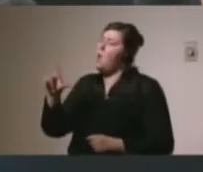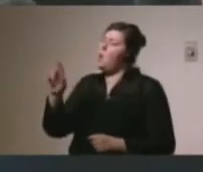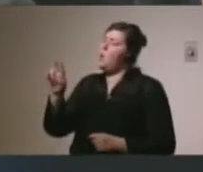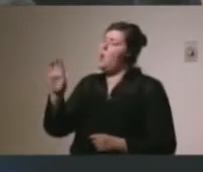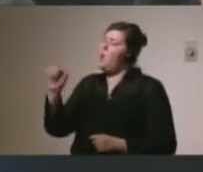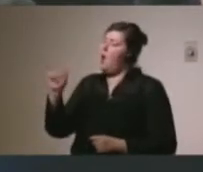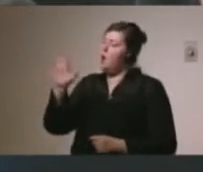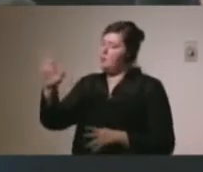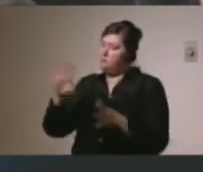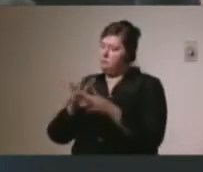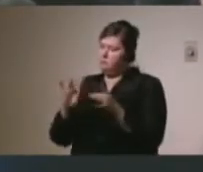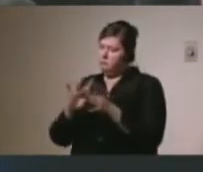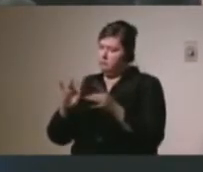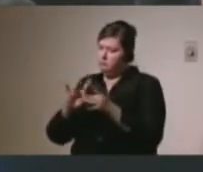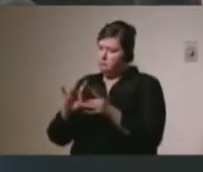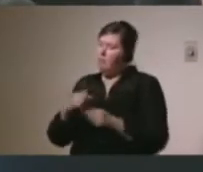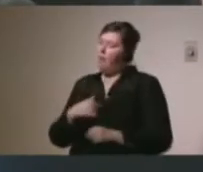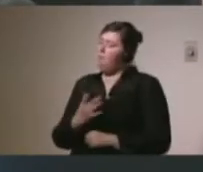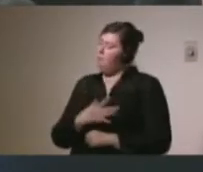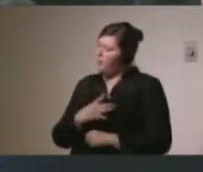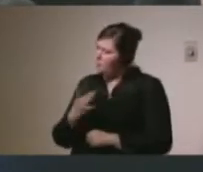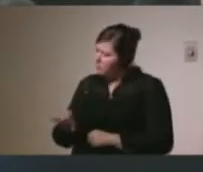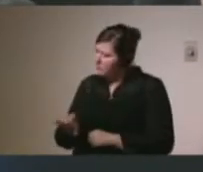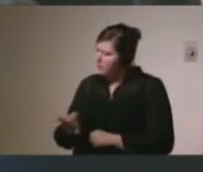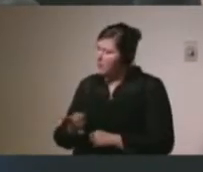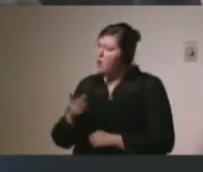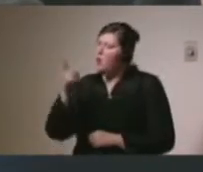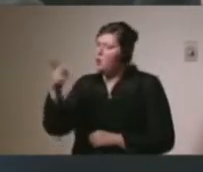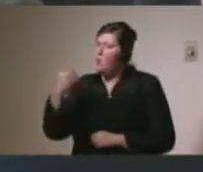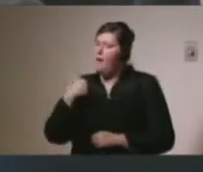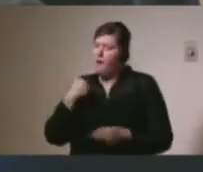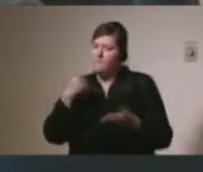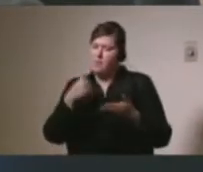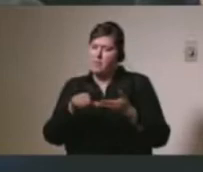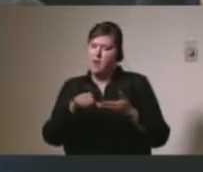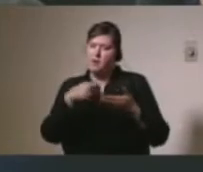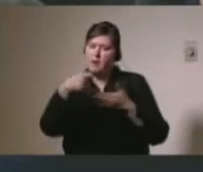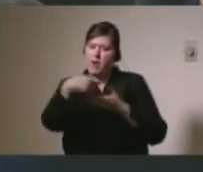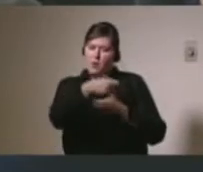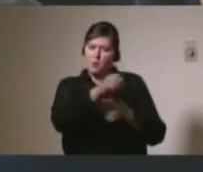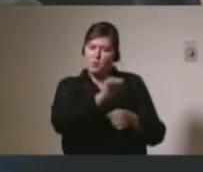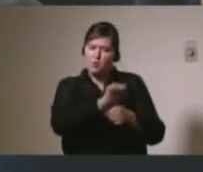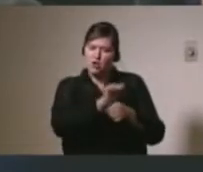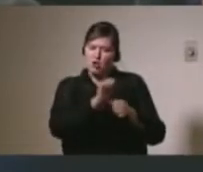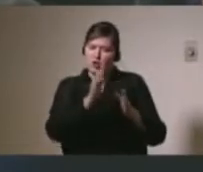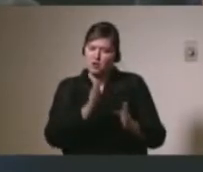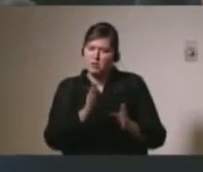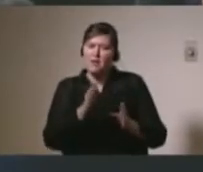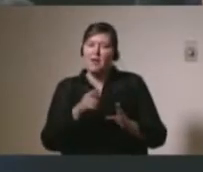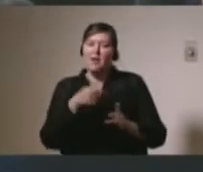the idea that you have carriers who are taking a tablet